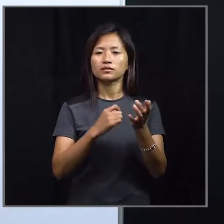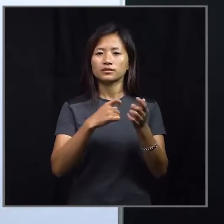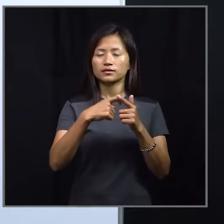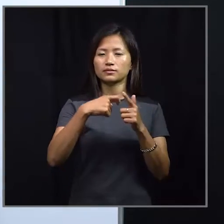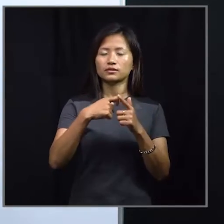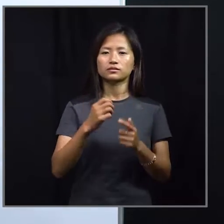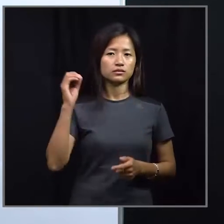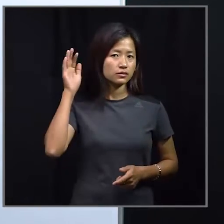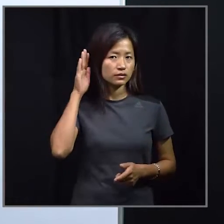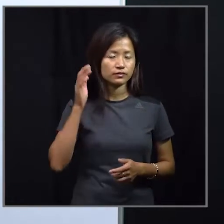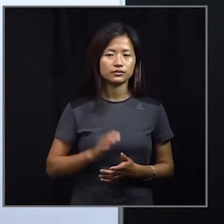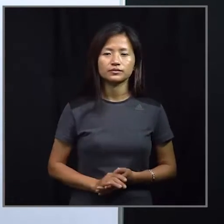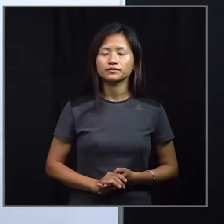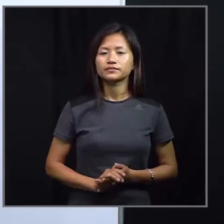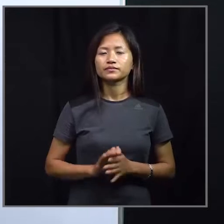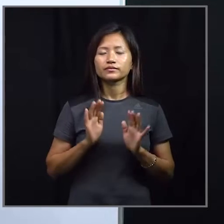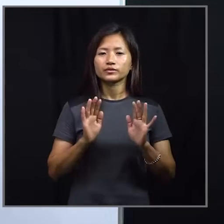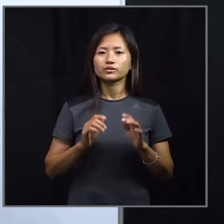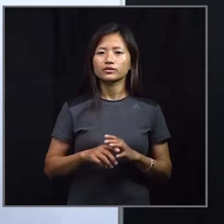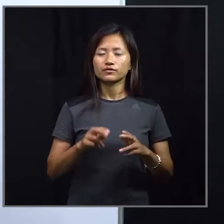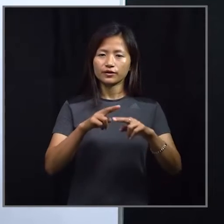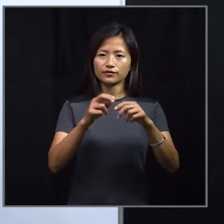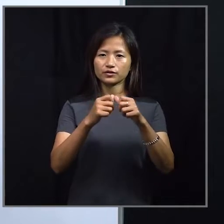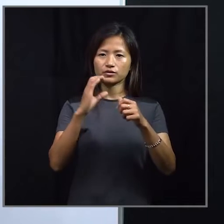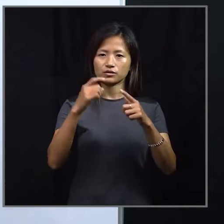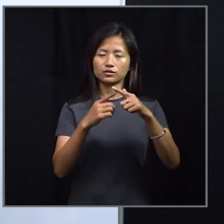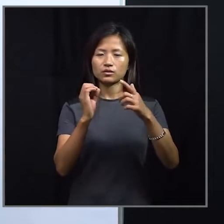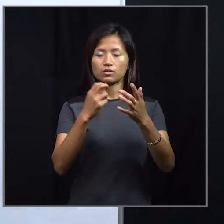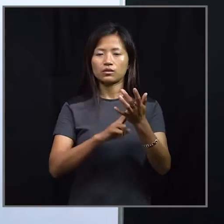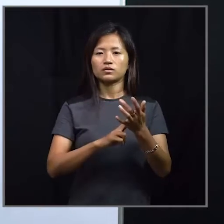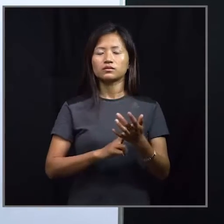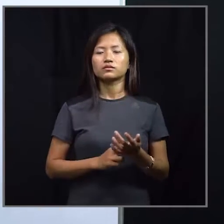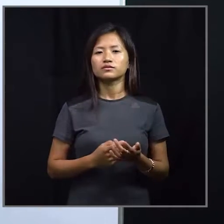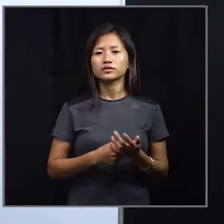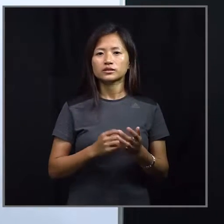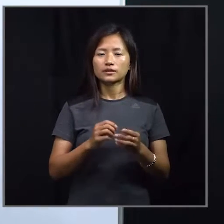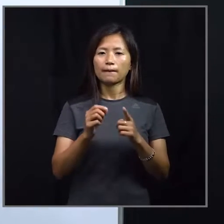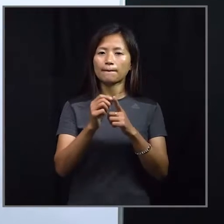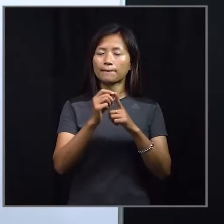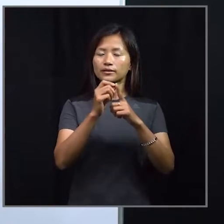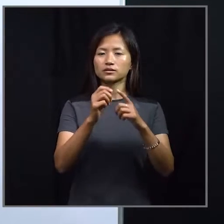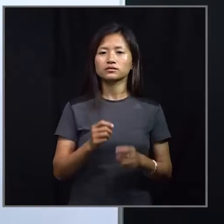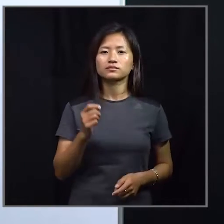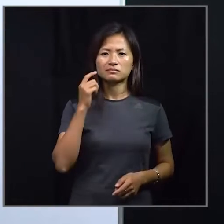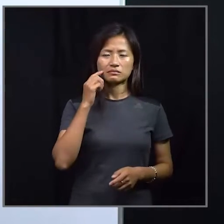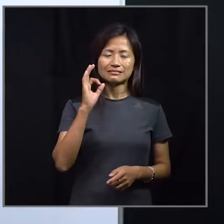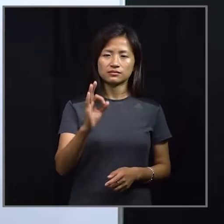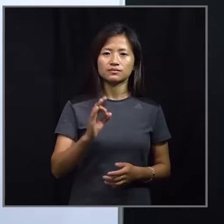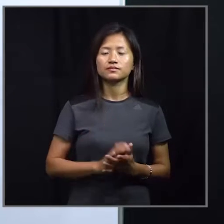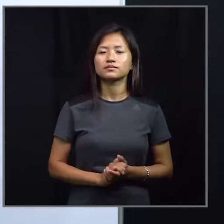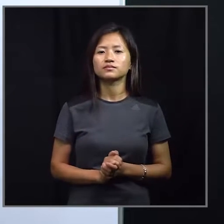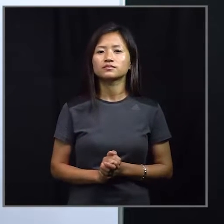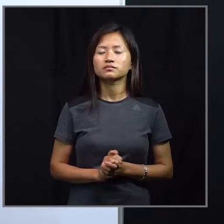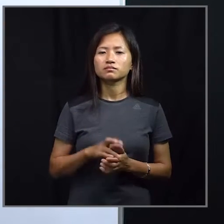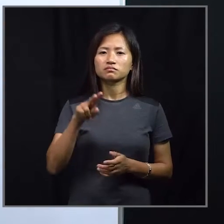carefully. Then we have factors of production. This is very important. You are taking up economics, and if you do not know the meaning of factors